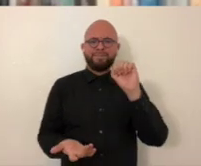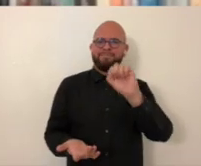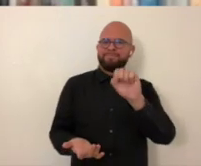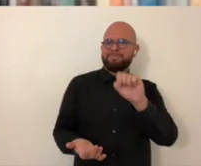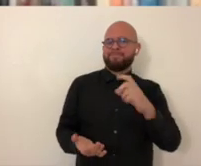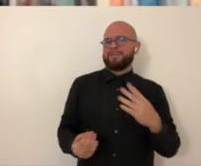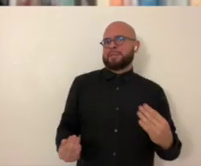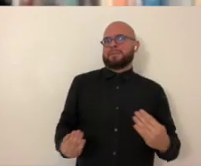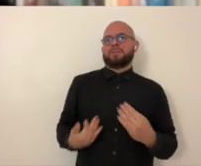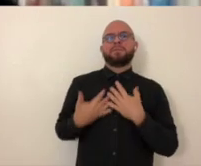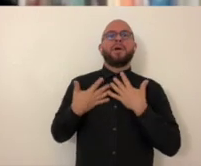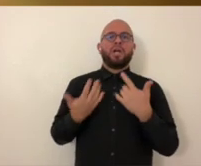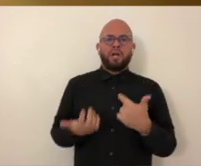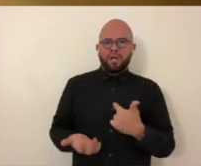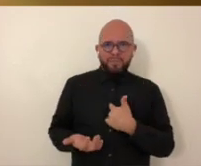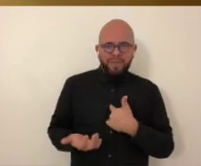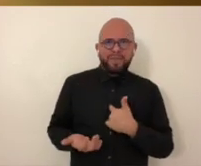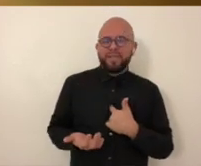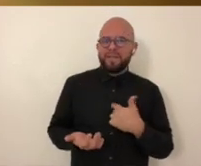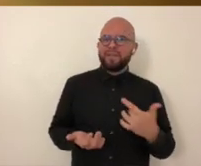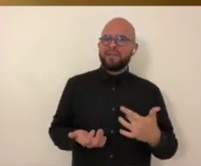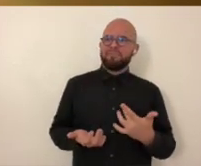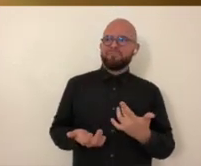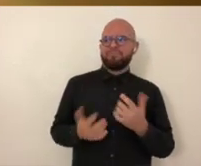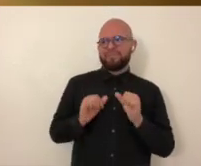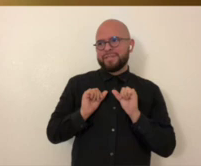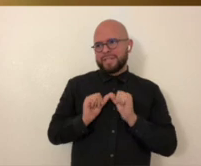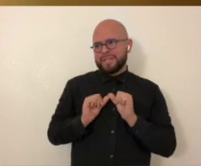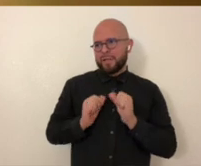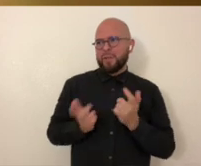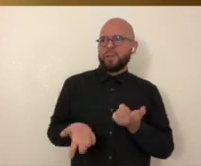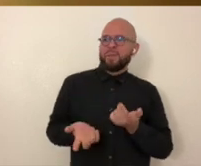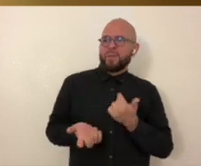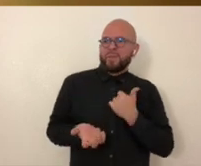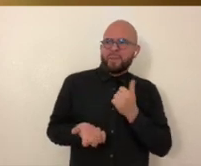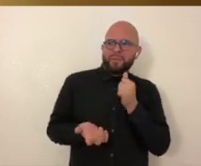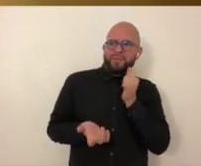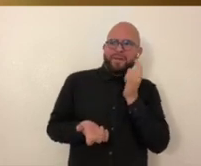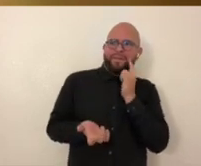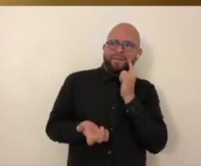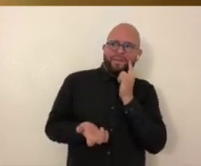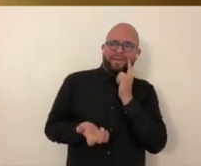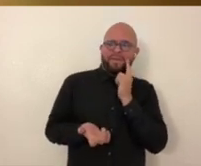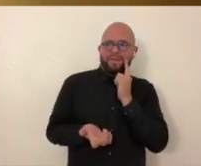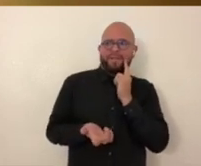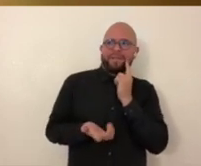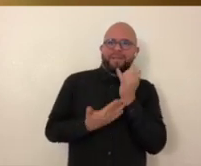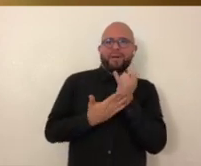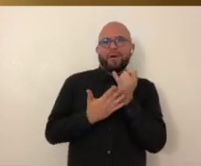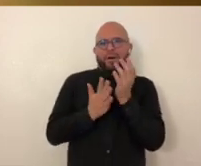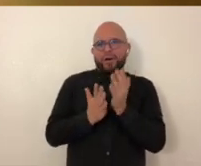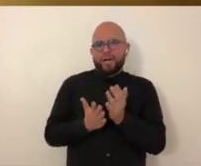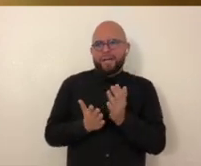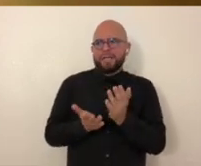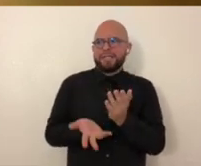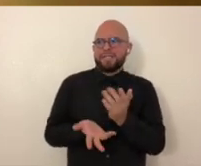place. Yeah, it's definitely inspired me to continue. I kind of didn't think